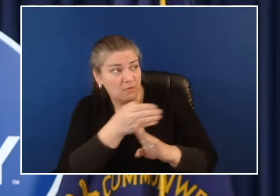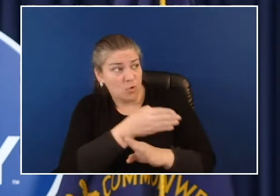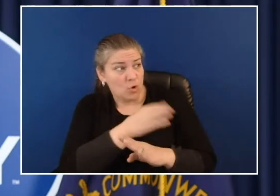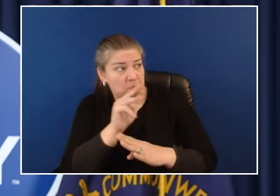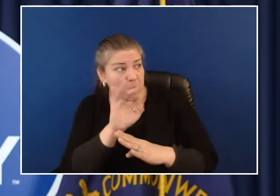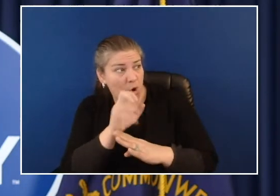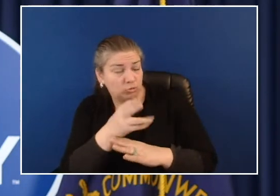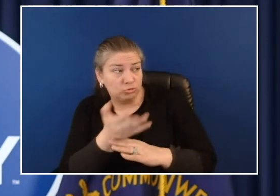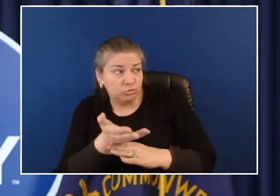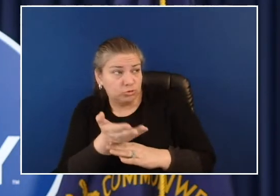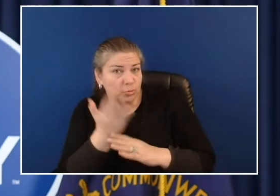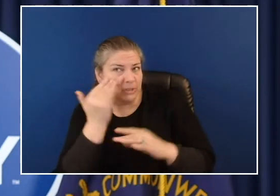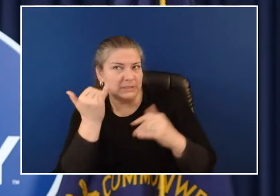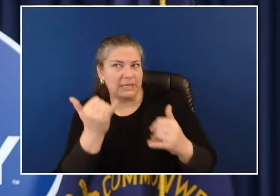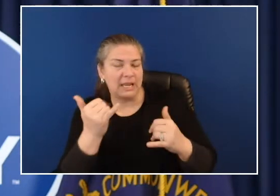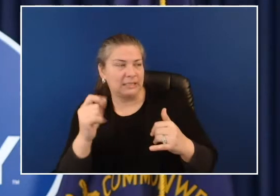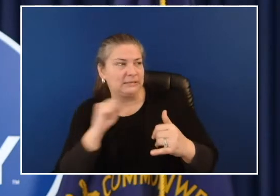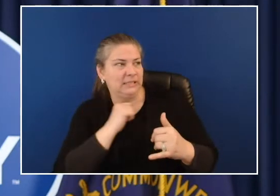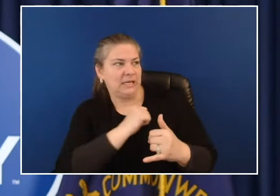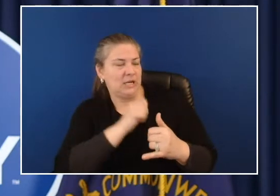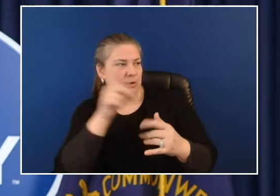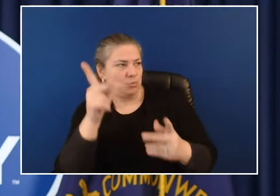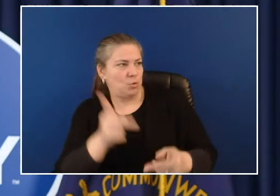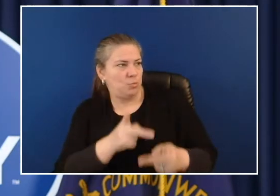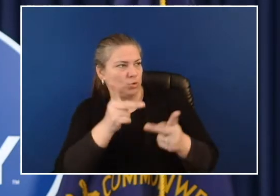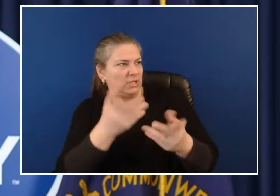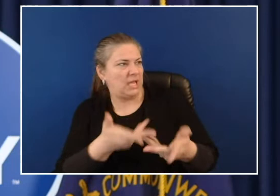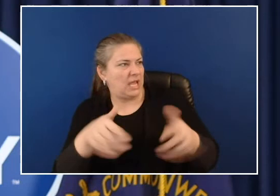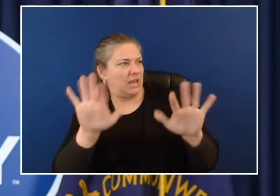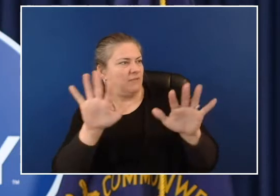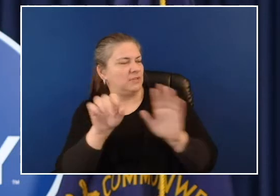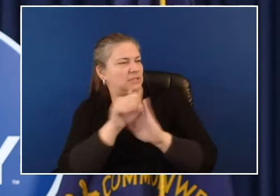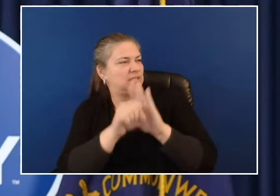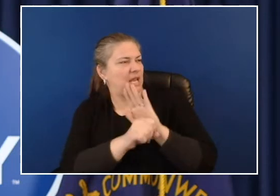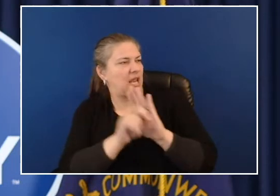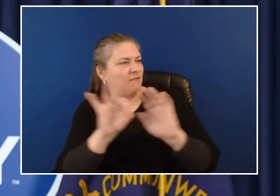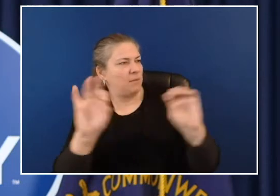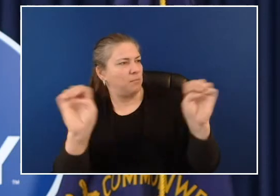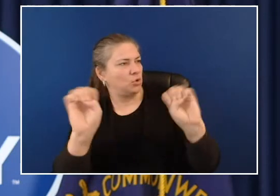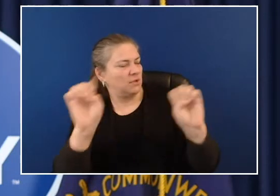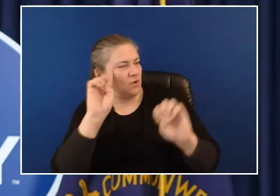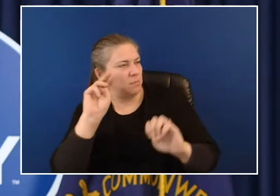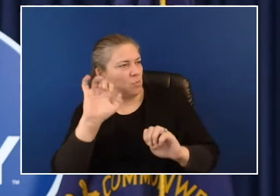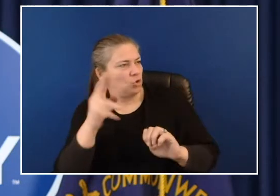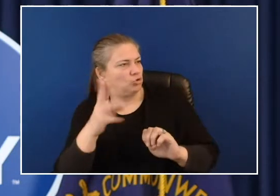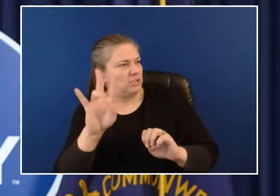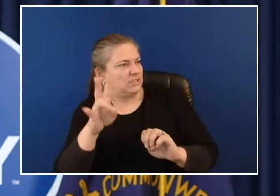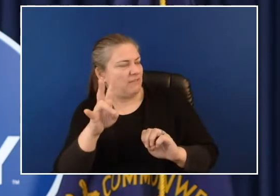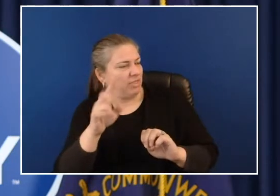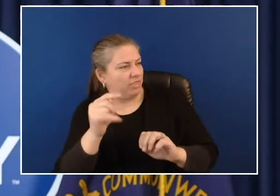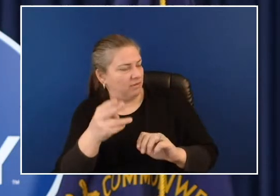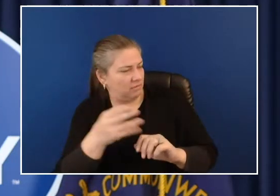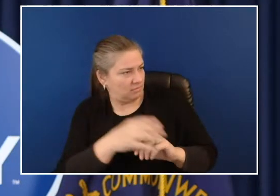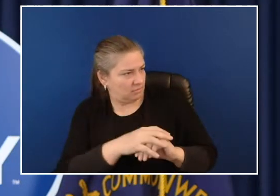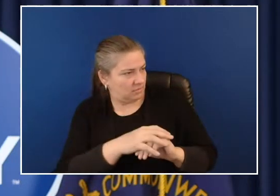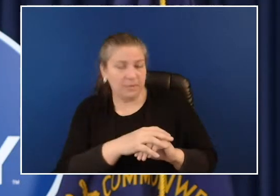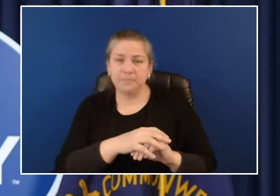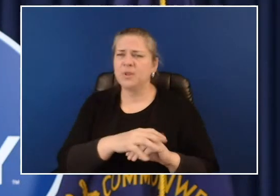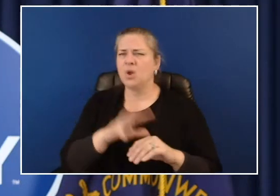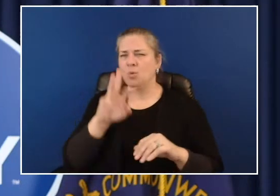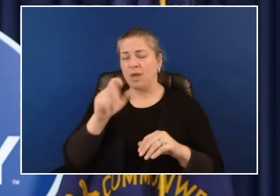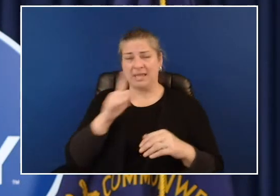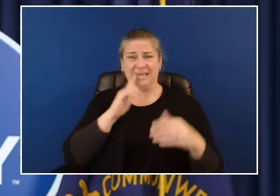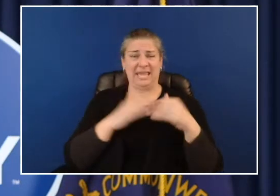the Senate proposing ending the pandemic state of emergency on March 7th? Well, even if they end the state